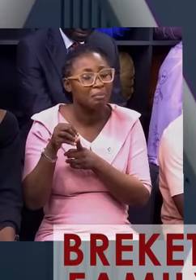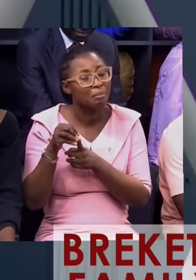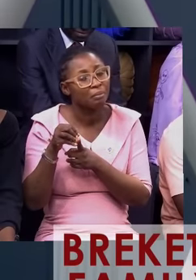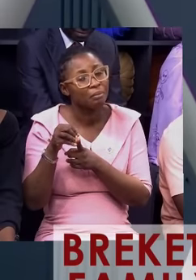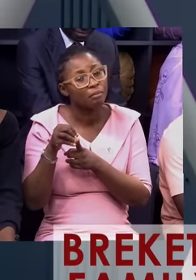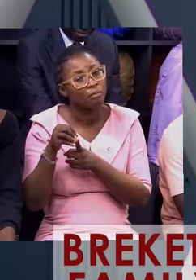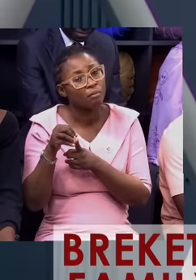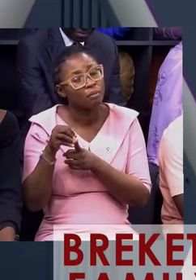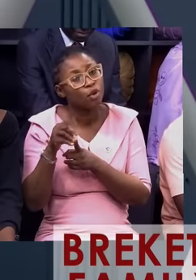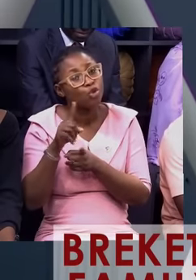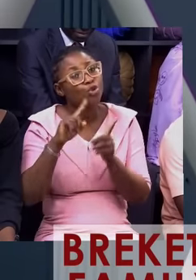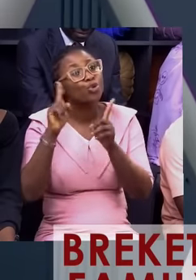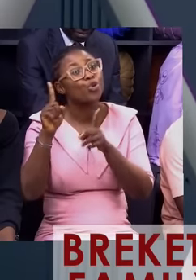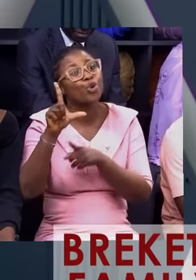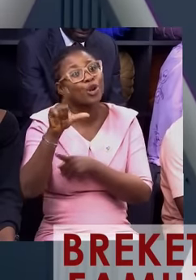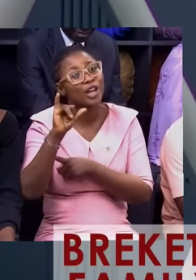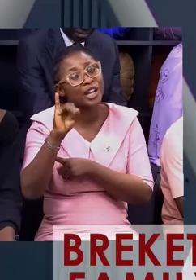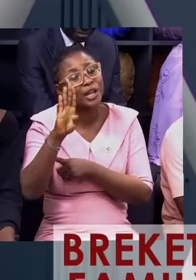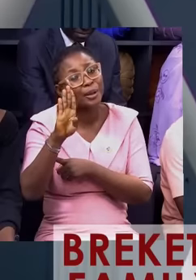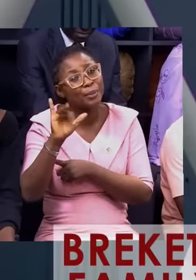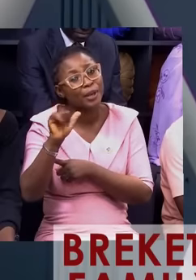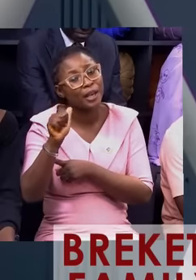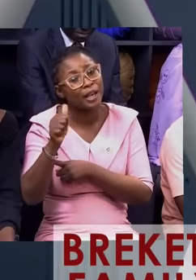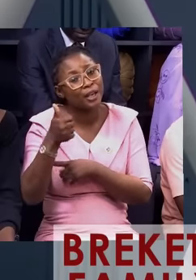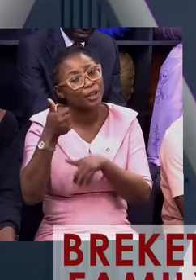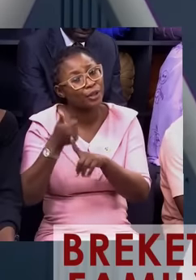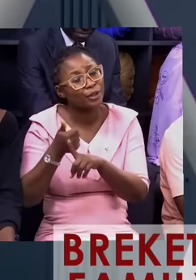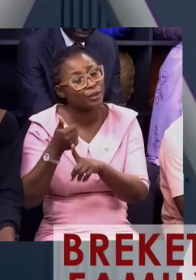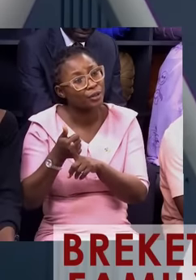too you go lib by